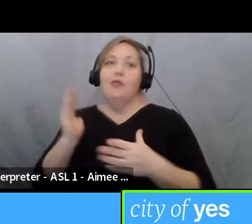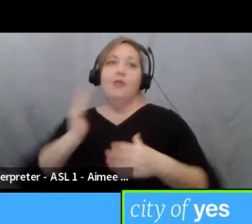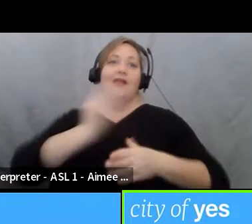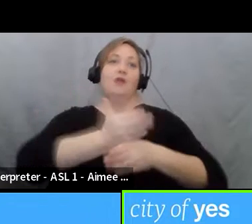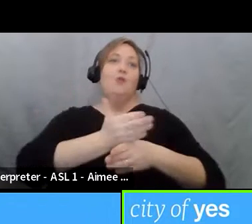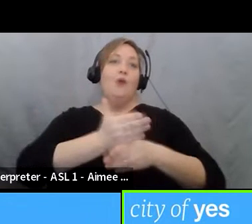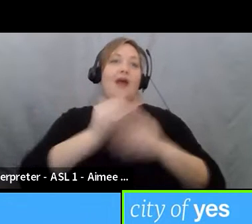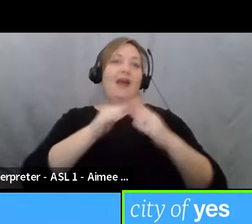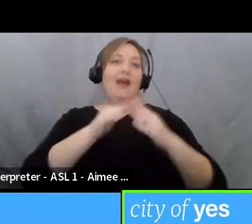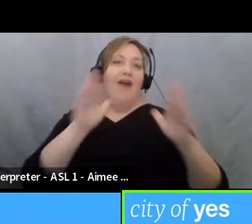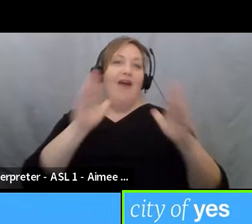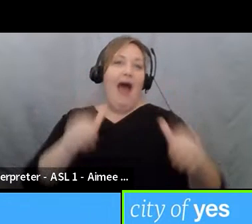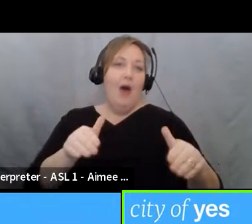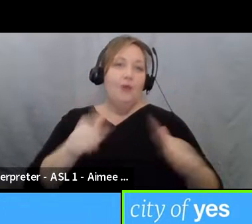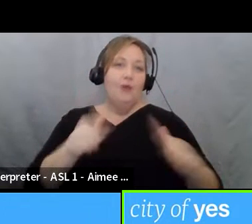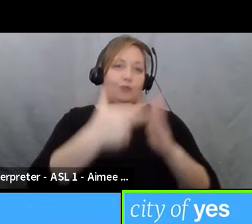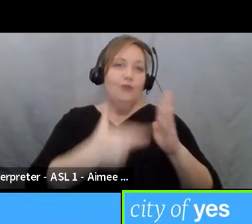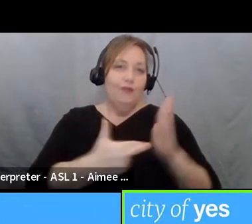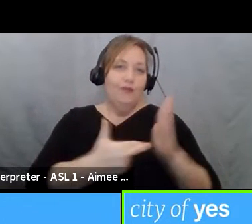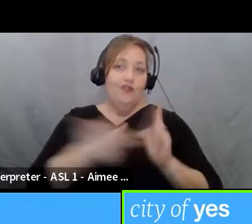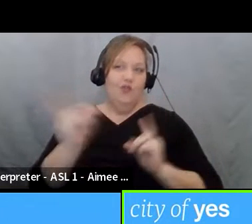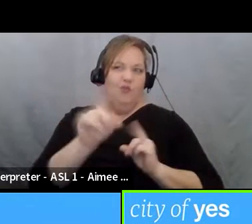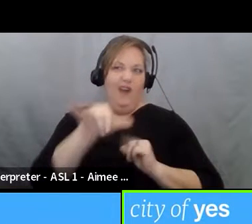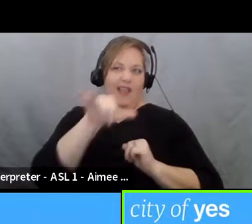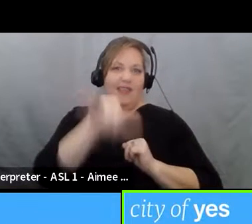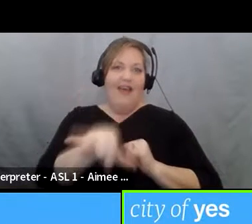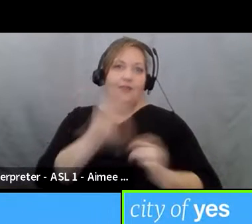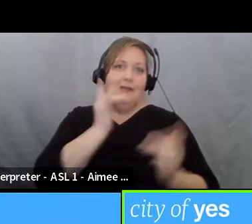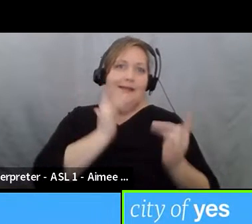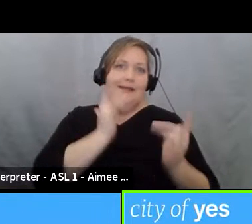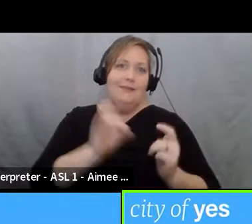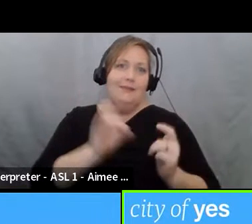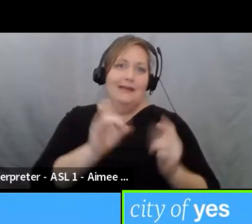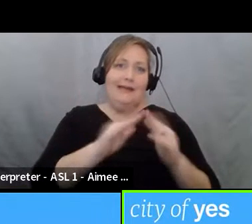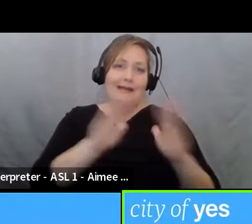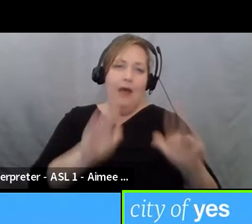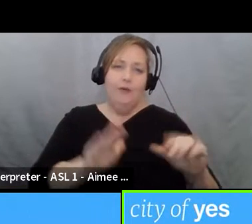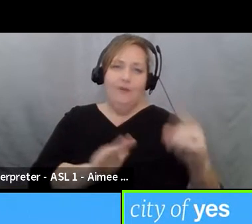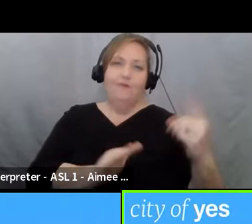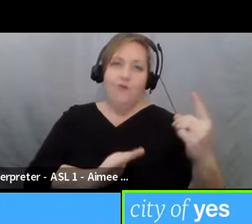of housing provisions in places where that's what the desperate need is.